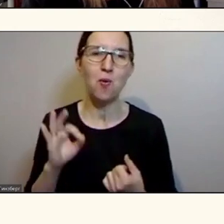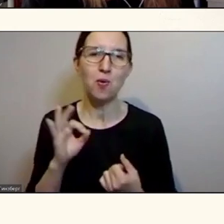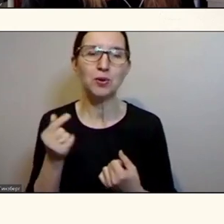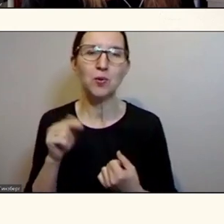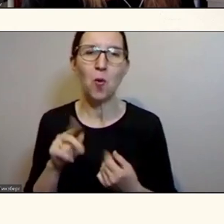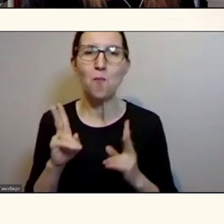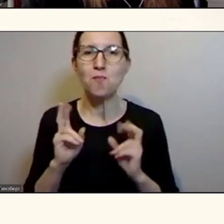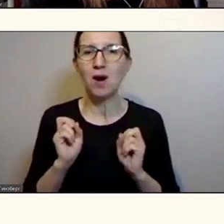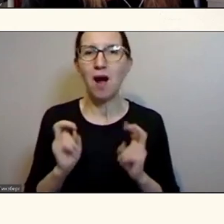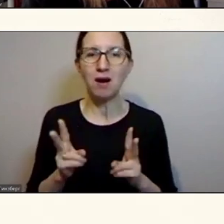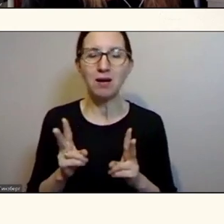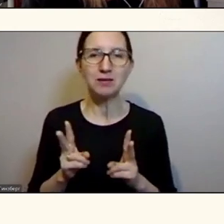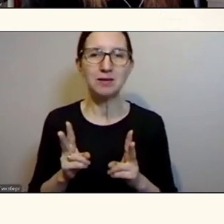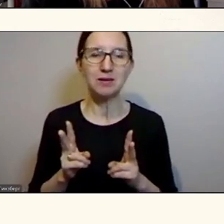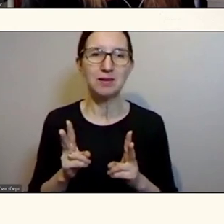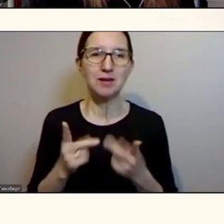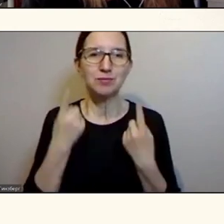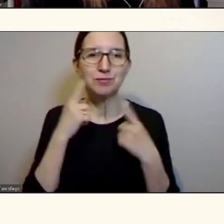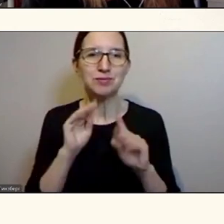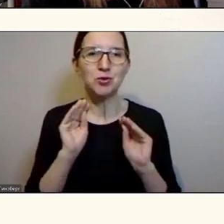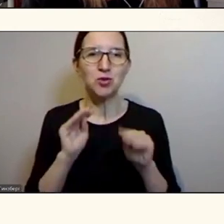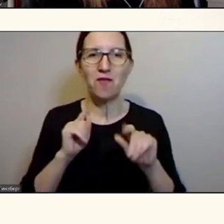Maybe we can tell